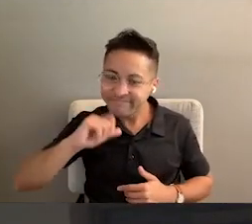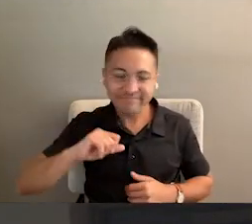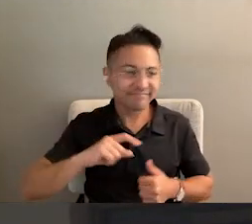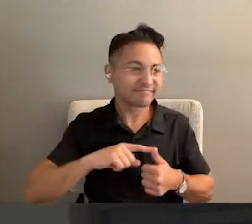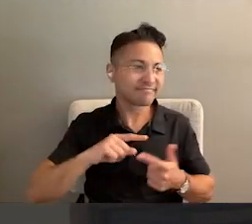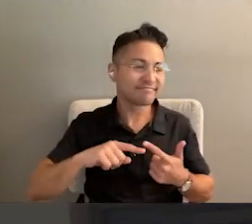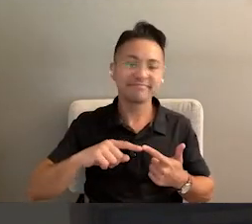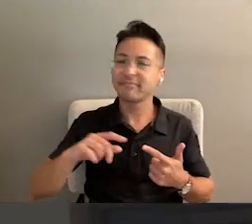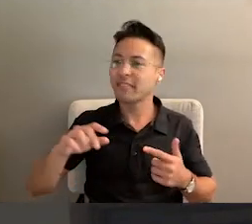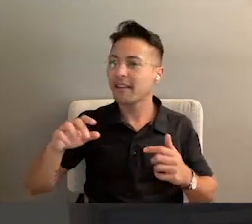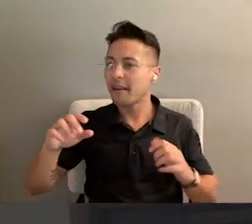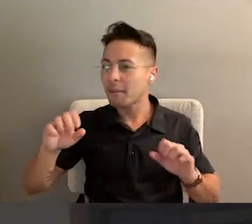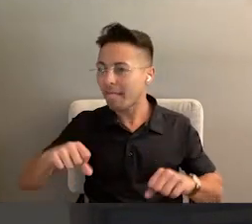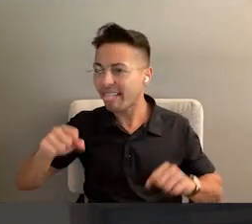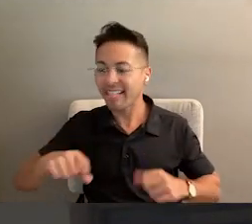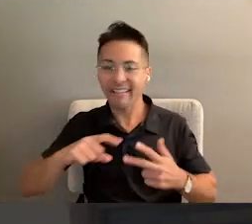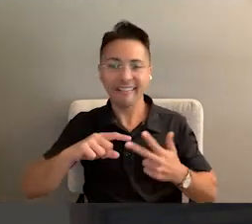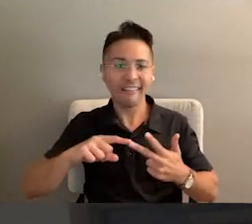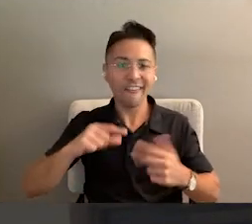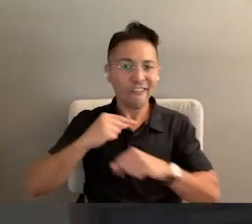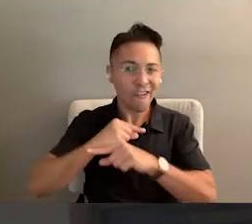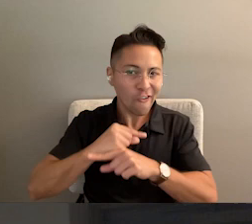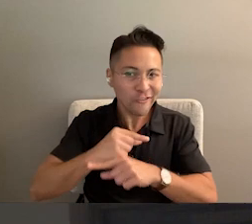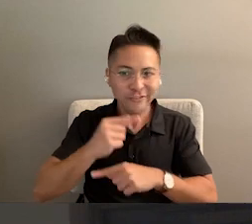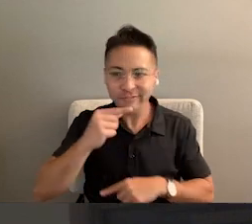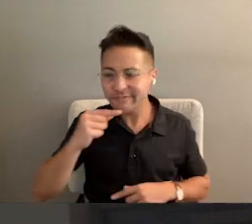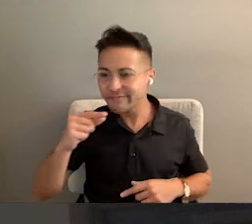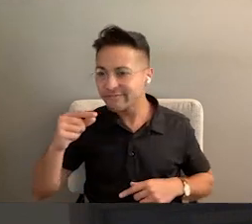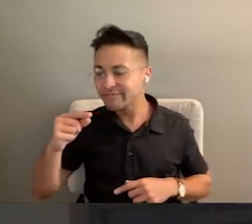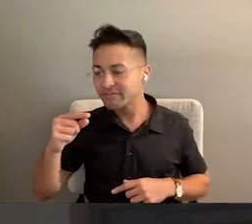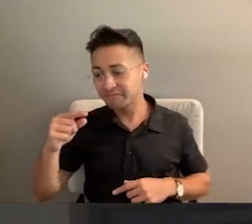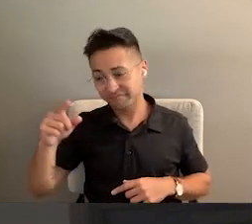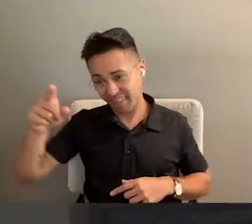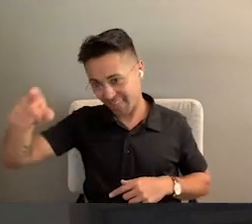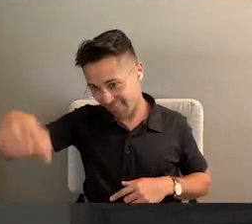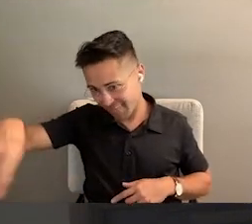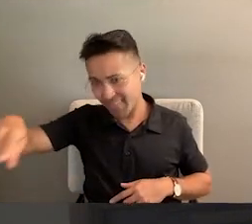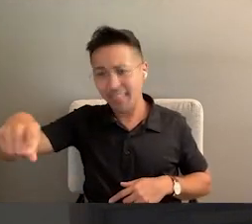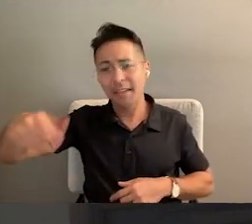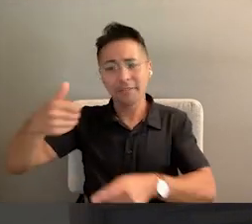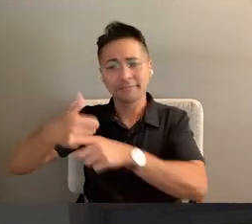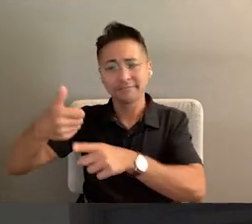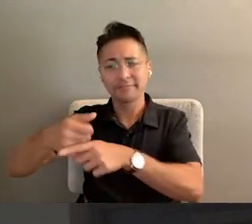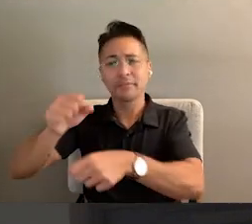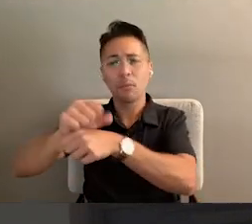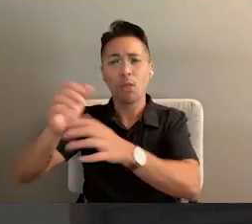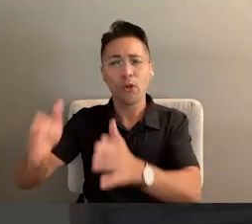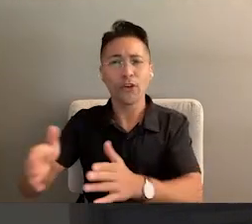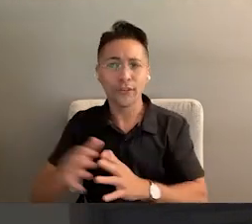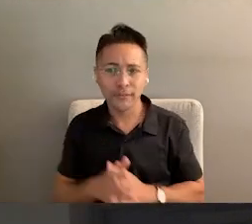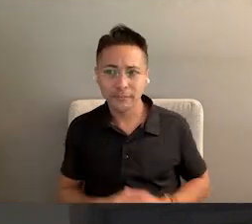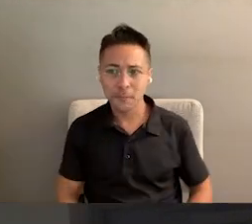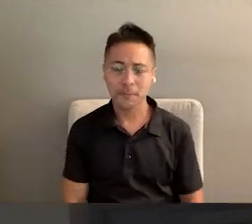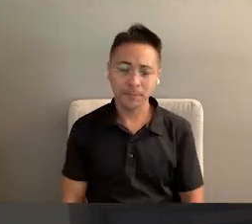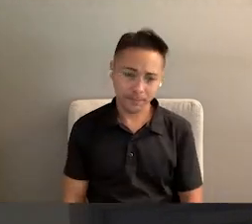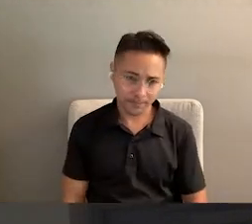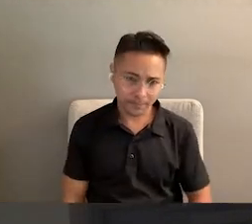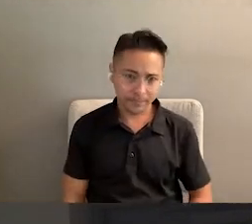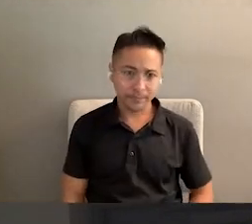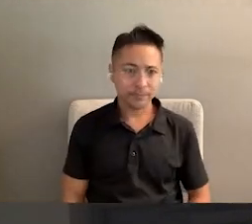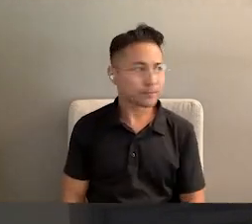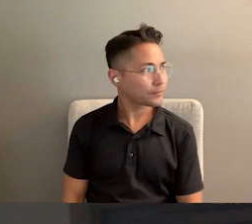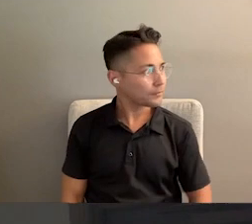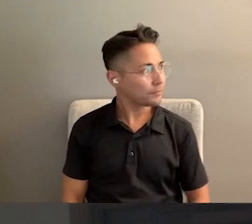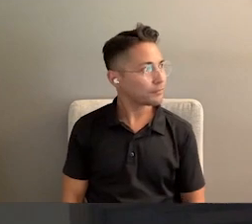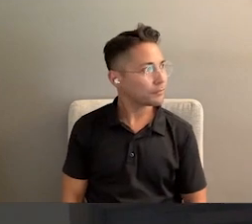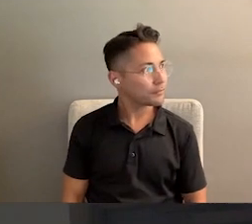employer. Regardless of age, regardless of ability, regardless of guardianship, they are the one that